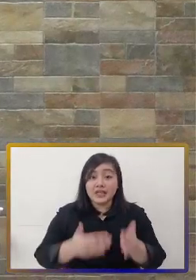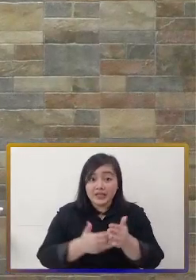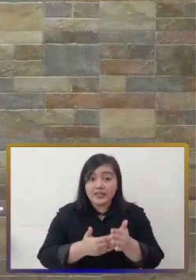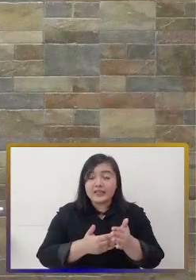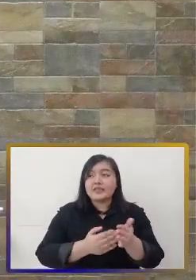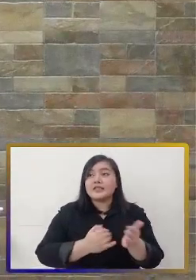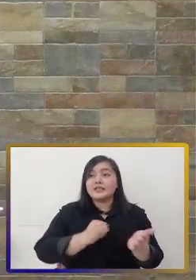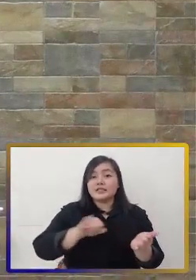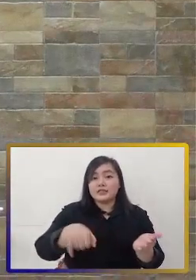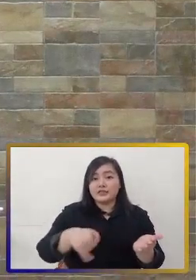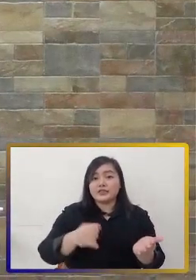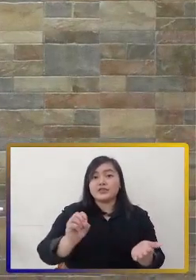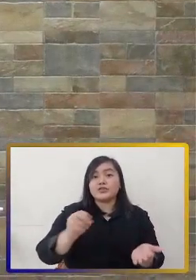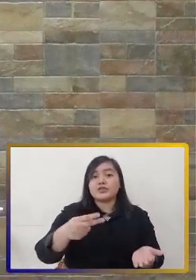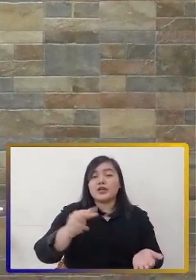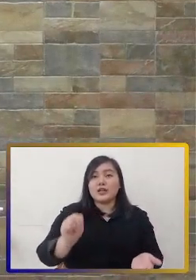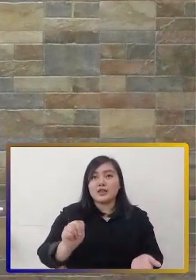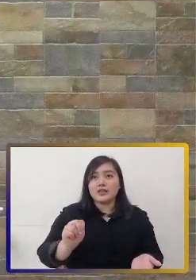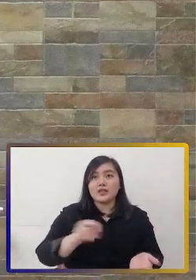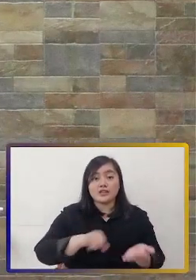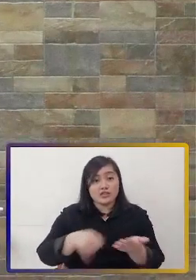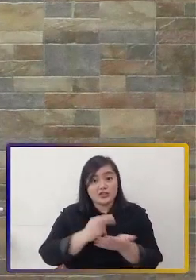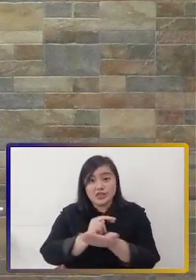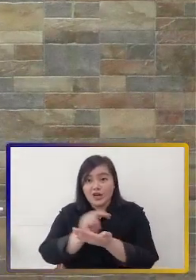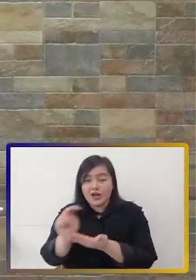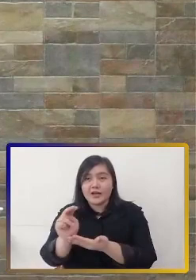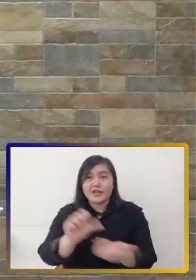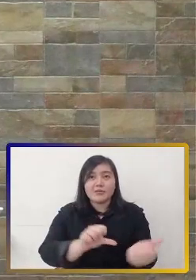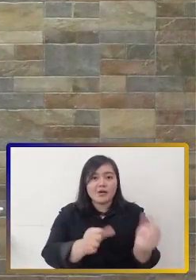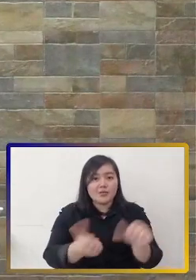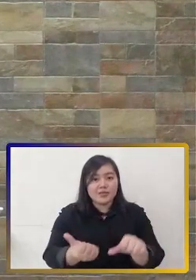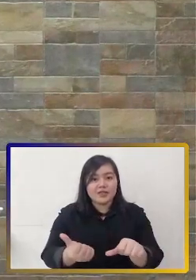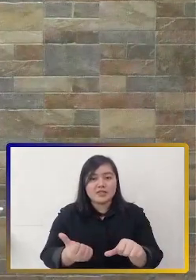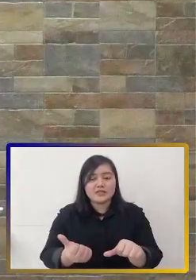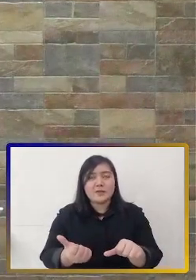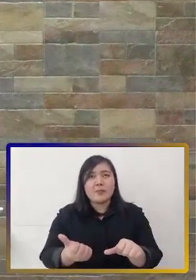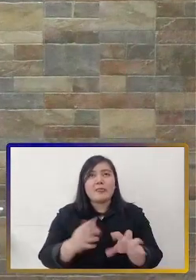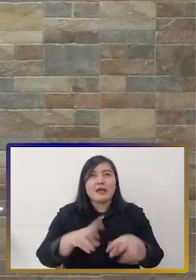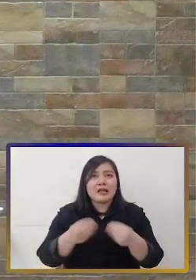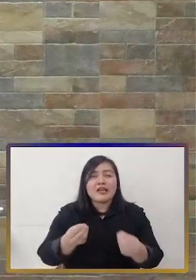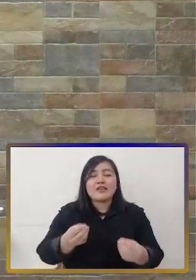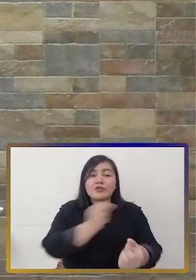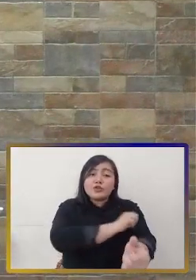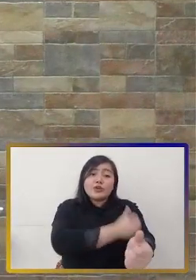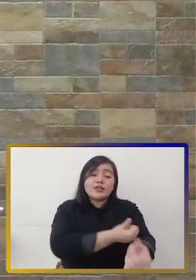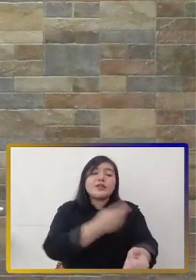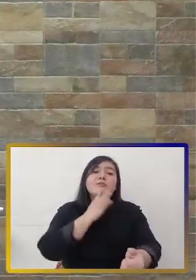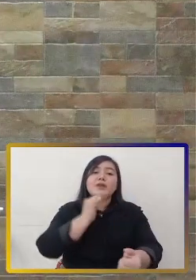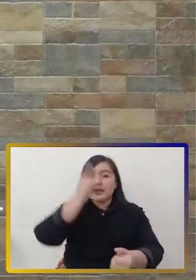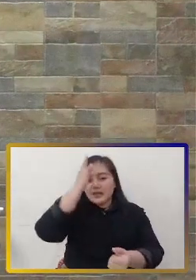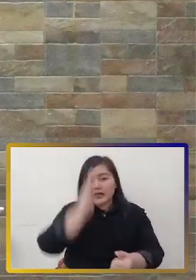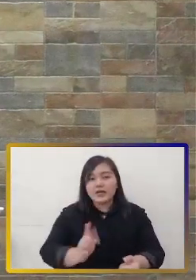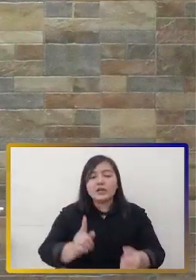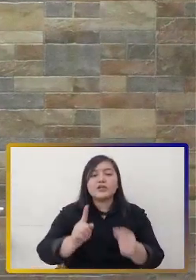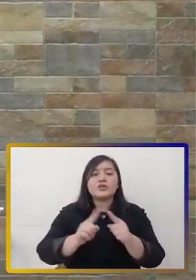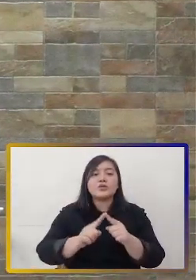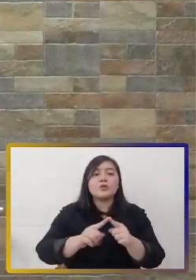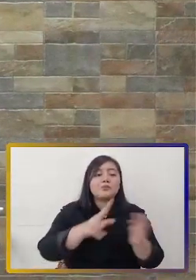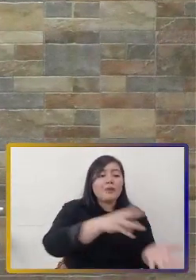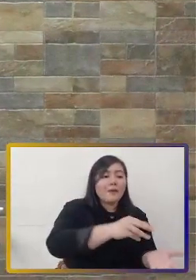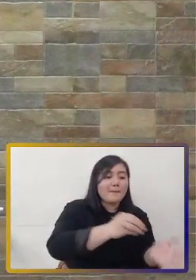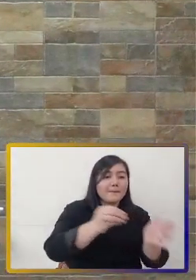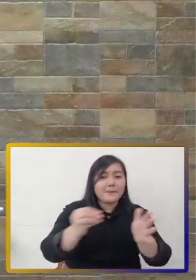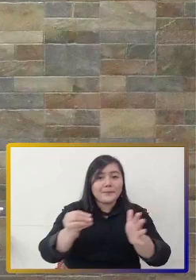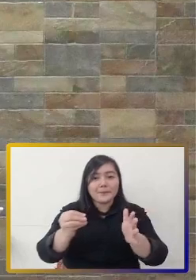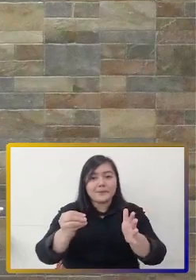those people na i-establish ng Panginoon Hesus Kristo to be His church. Pangalawa, here comes the founder of the church. You